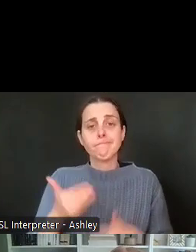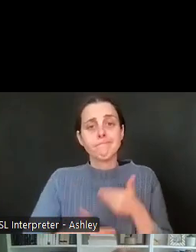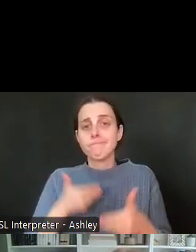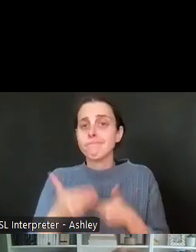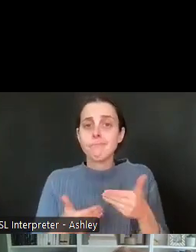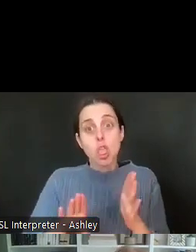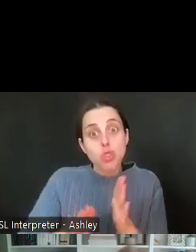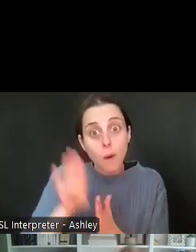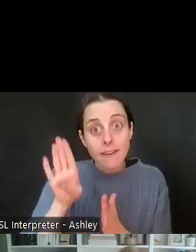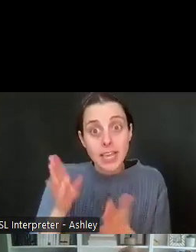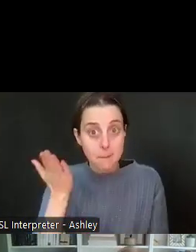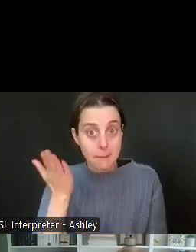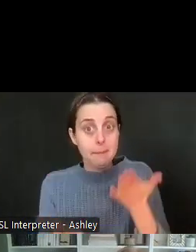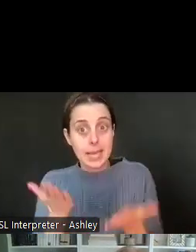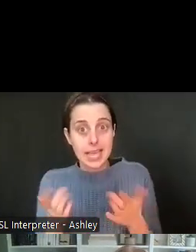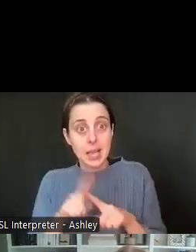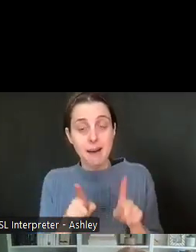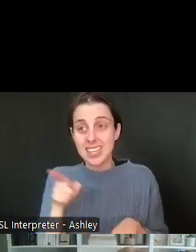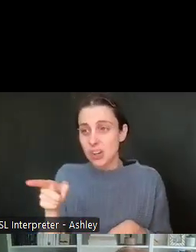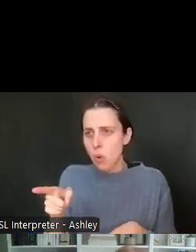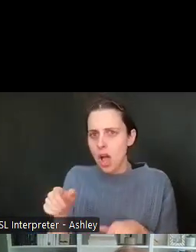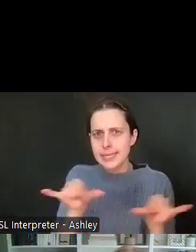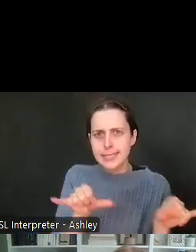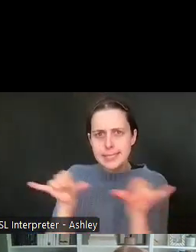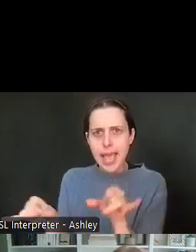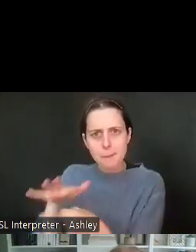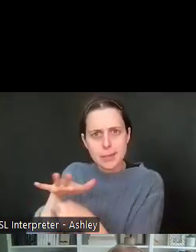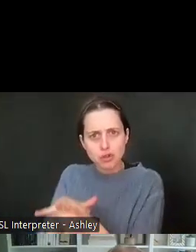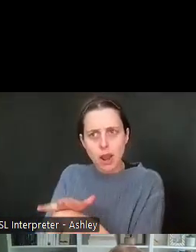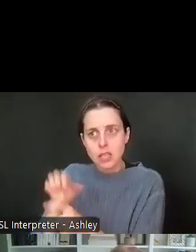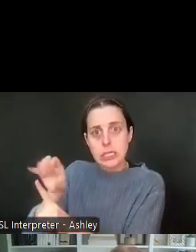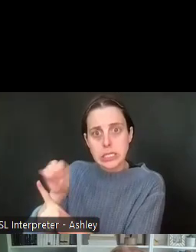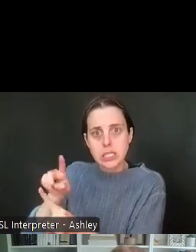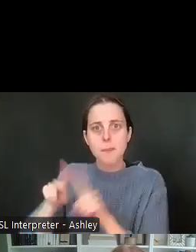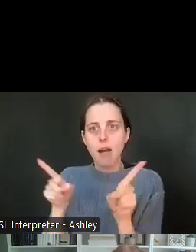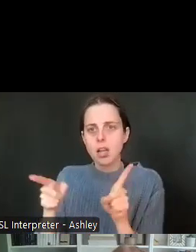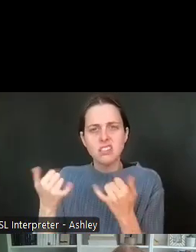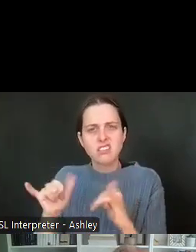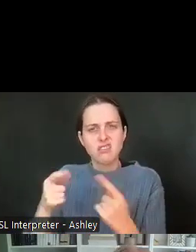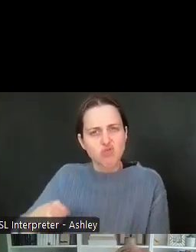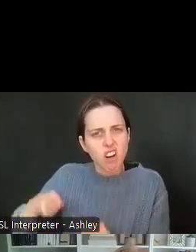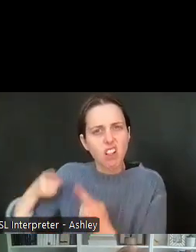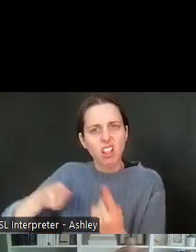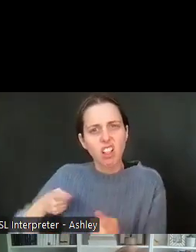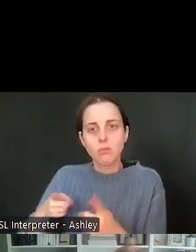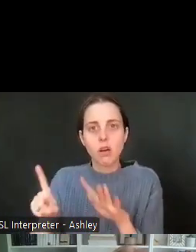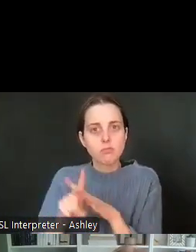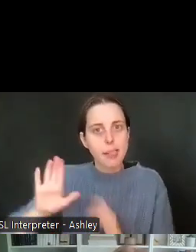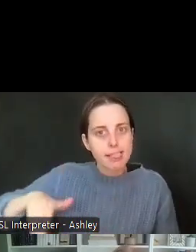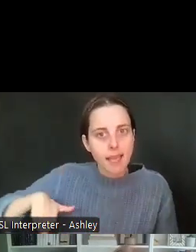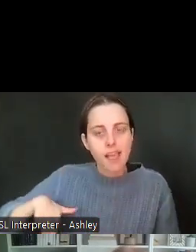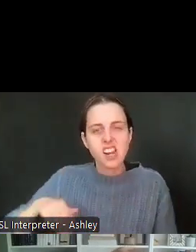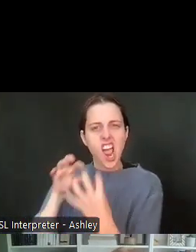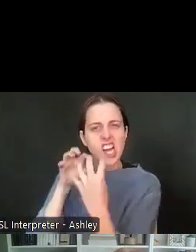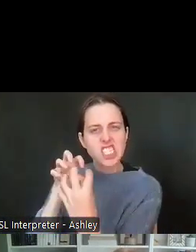And I am having challenges. I'm missing deadlines. I'm showing up late for work. I'm getting into conflict with